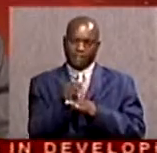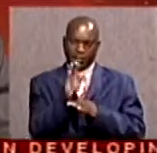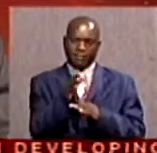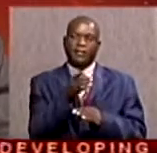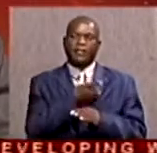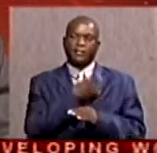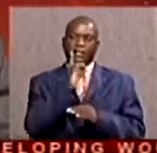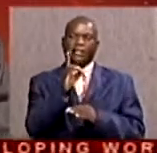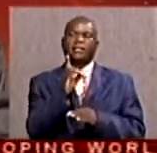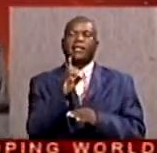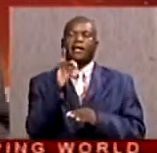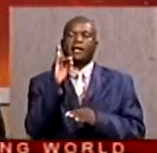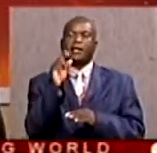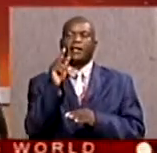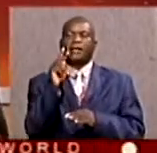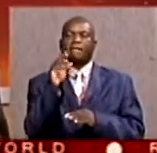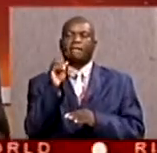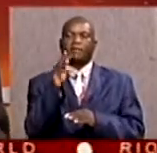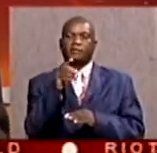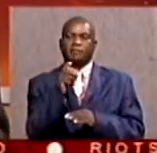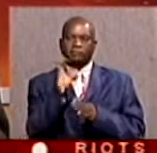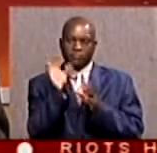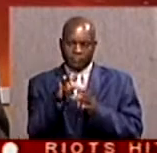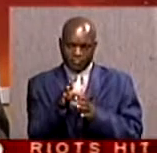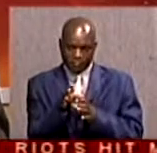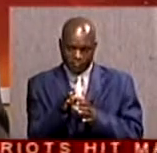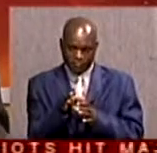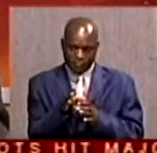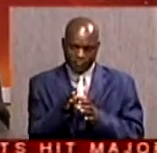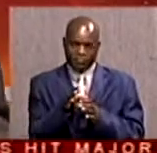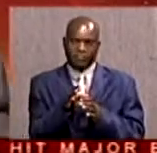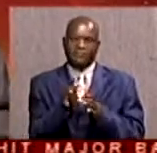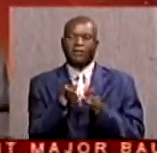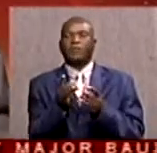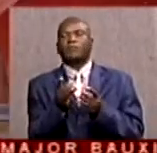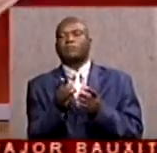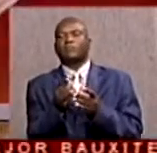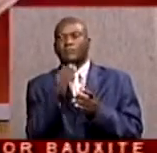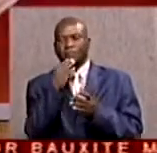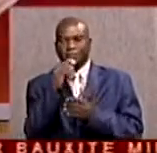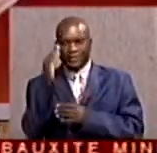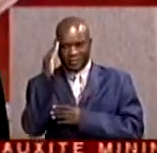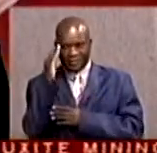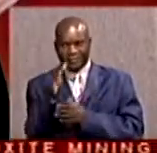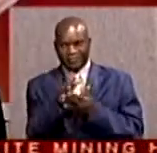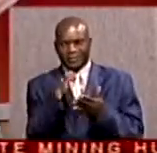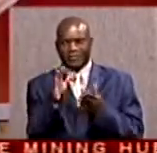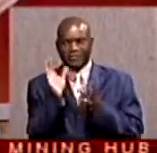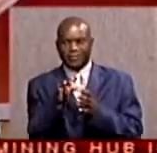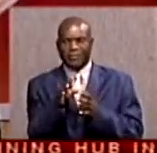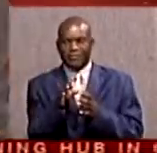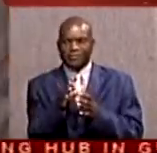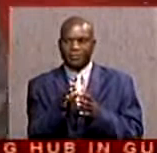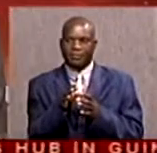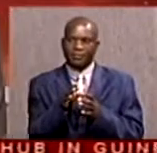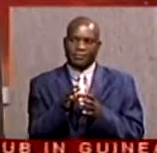is the director from Hivos, to give us more insight. A very good morning. How are you doing this morning? I'm fine, thank you. Good morning to you. Very